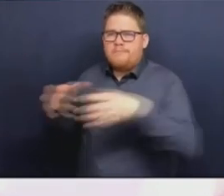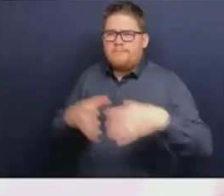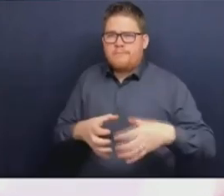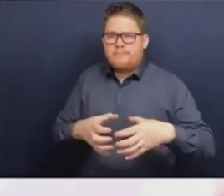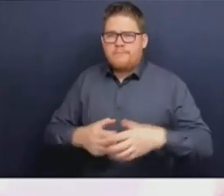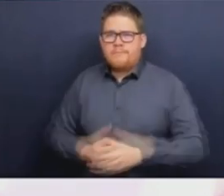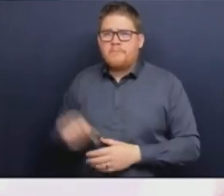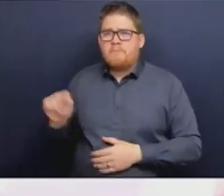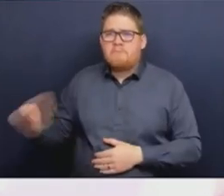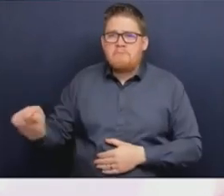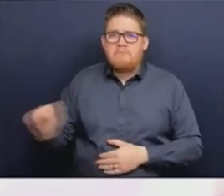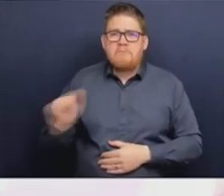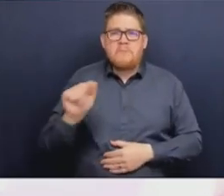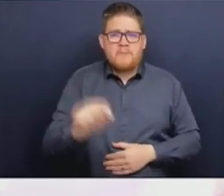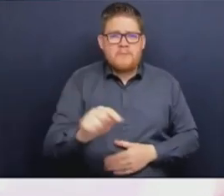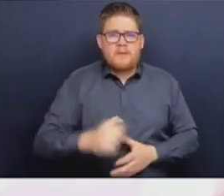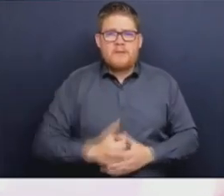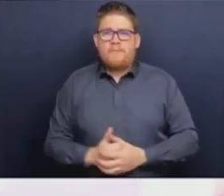knew that.